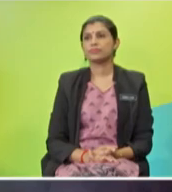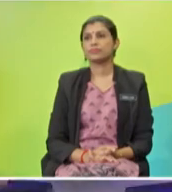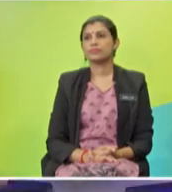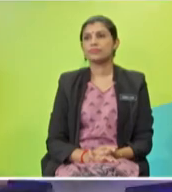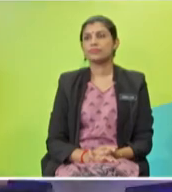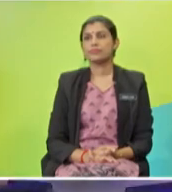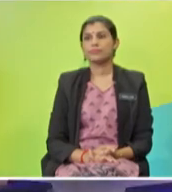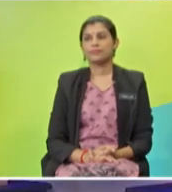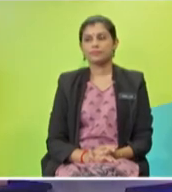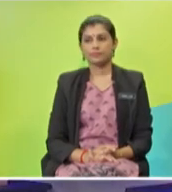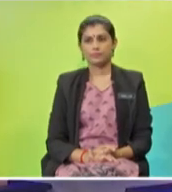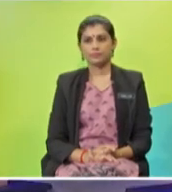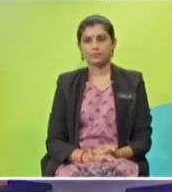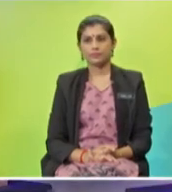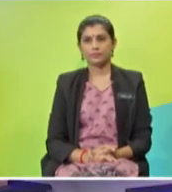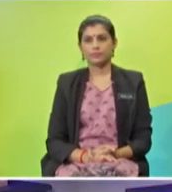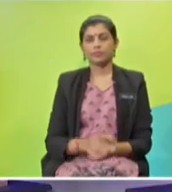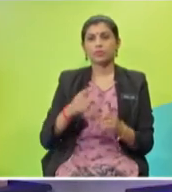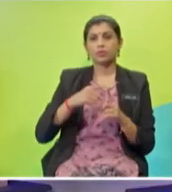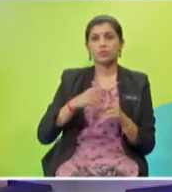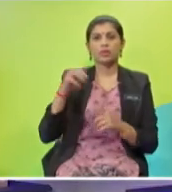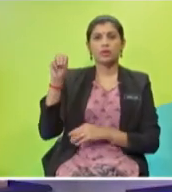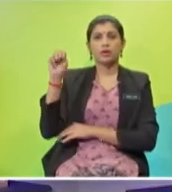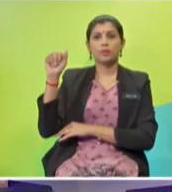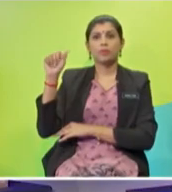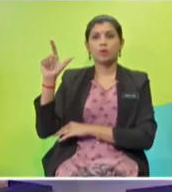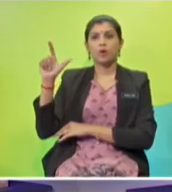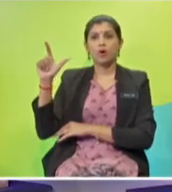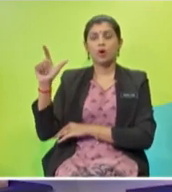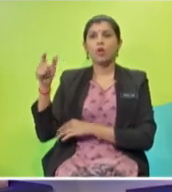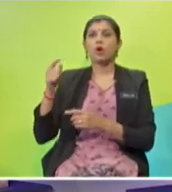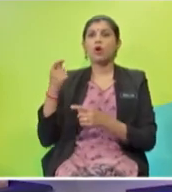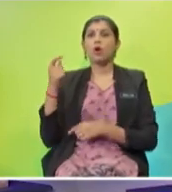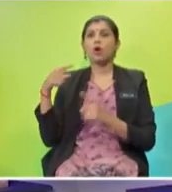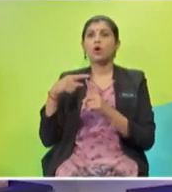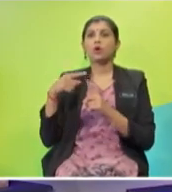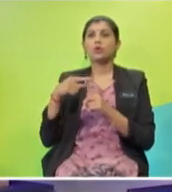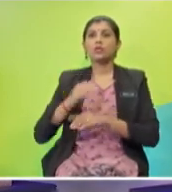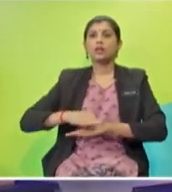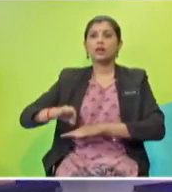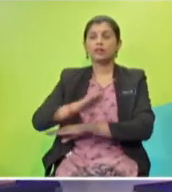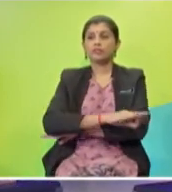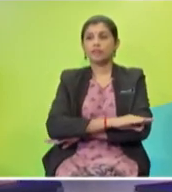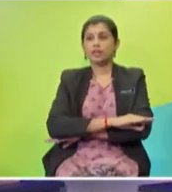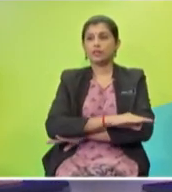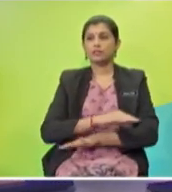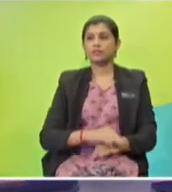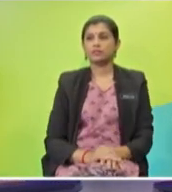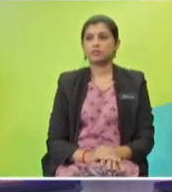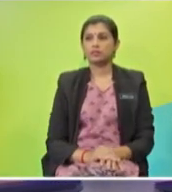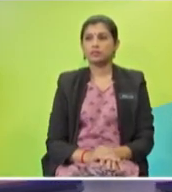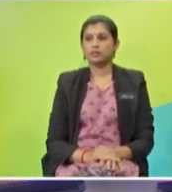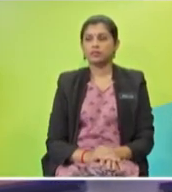So, either to the mall or to the field. Okay, let's look at the washing machine, Amy's washing machine. Okay. Don't worry, Amy, we will help